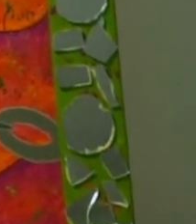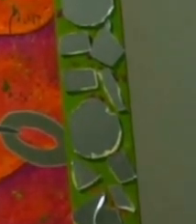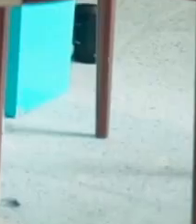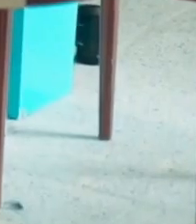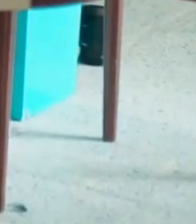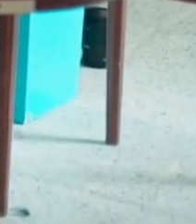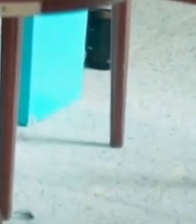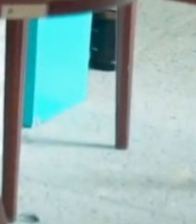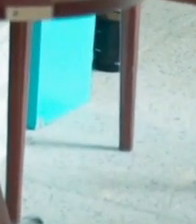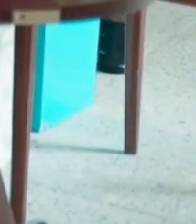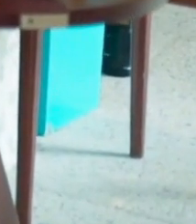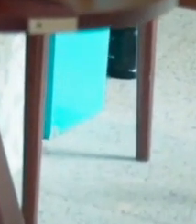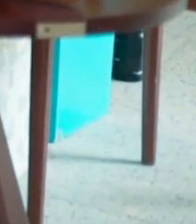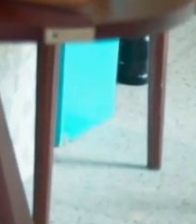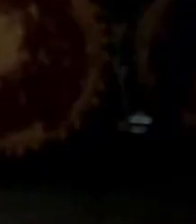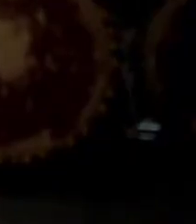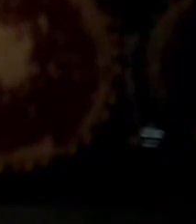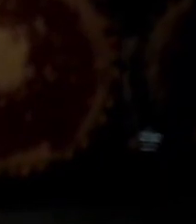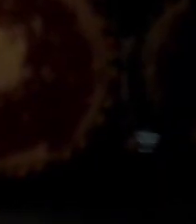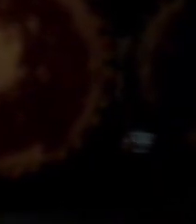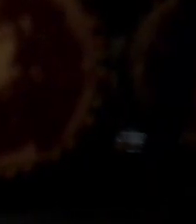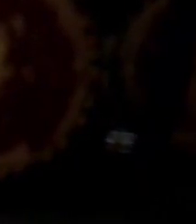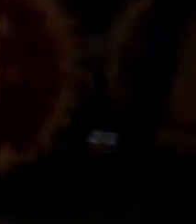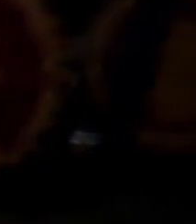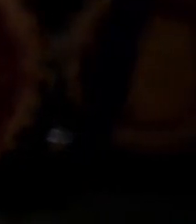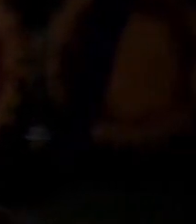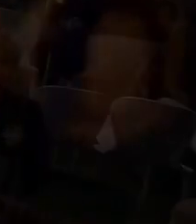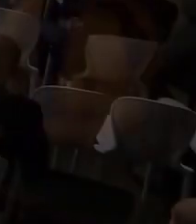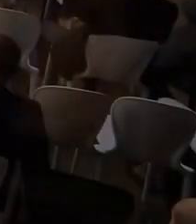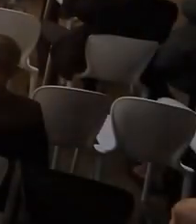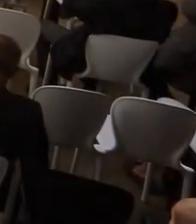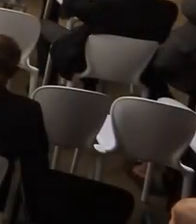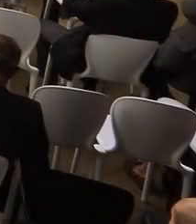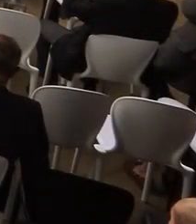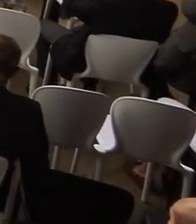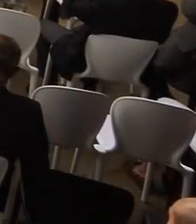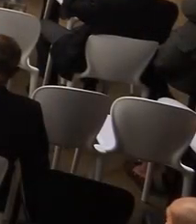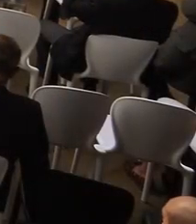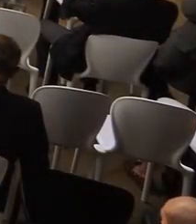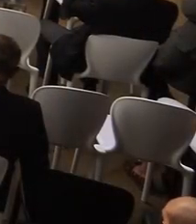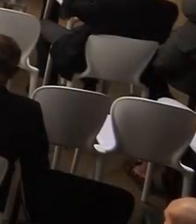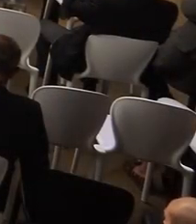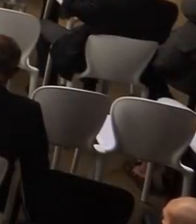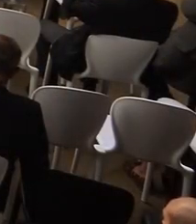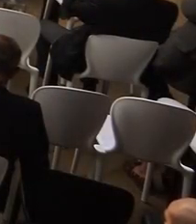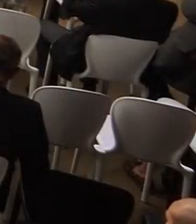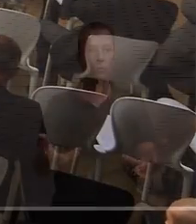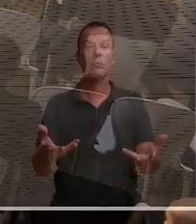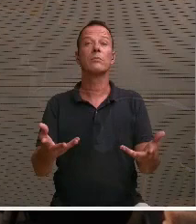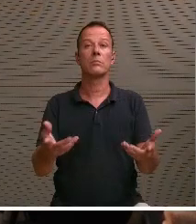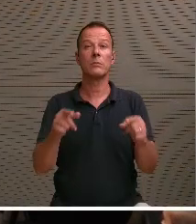Congo, y la Casa de la Cultura Congo. La Escuelita del Ritmo es la escuela.